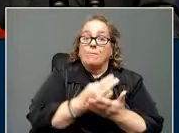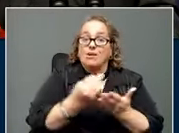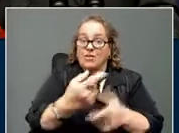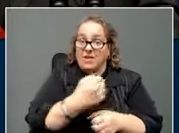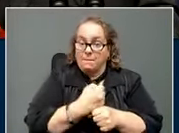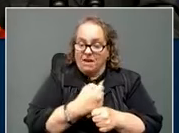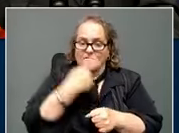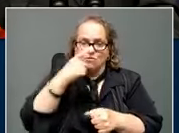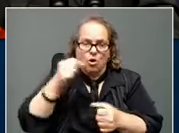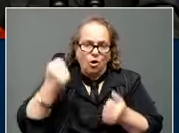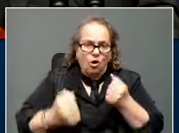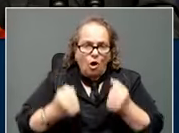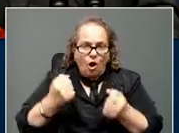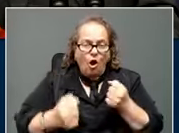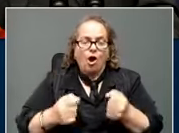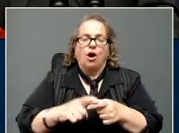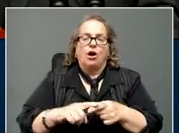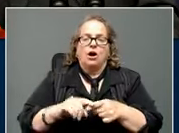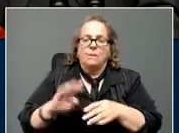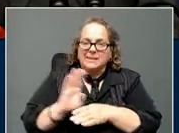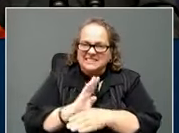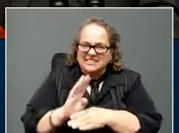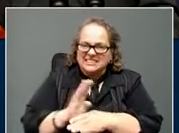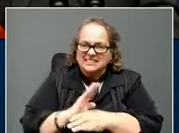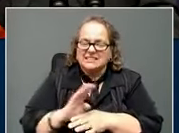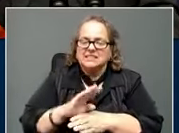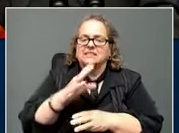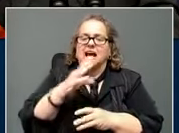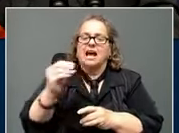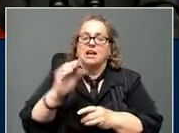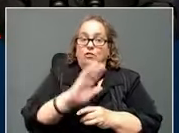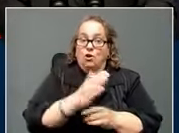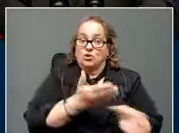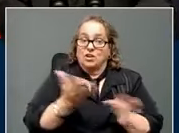applications, and deliveries from the new operation are expected to begin